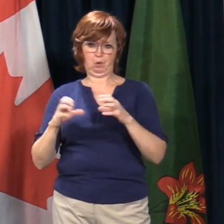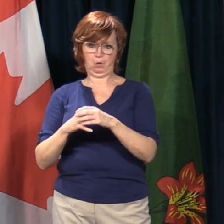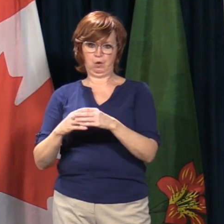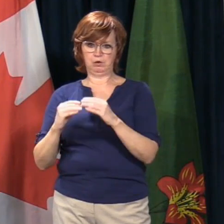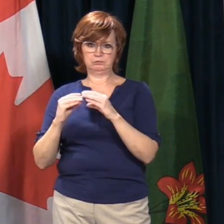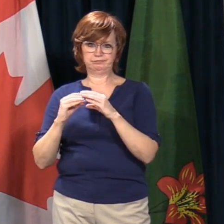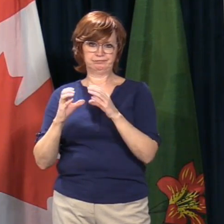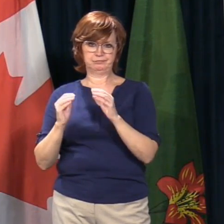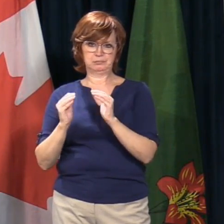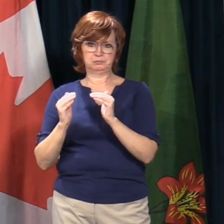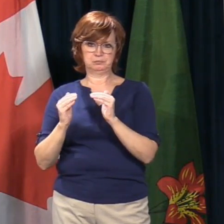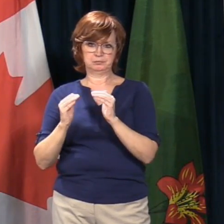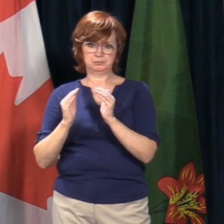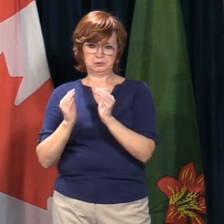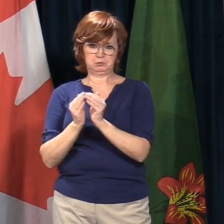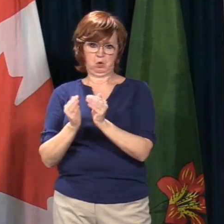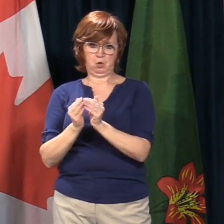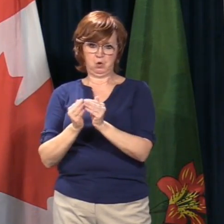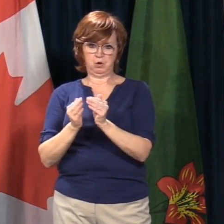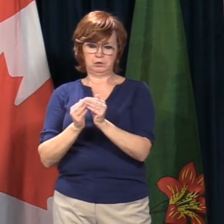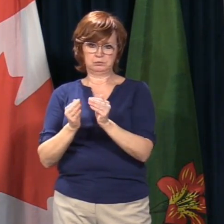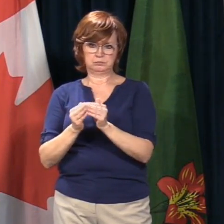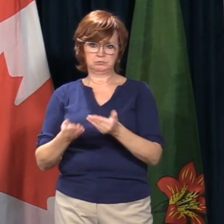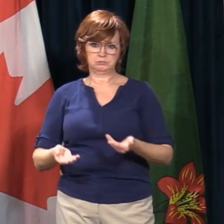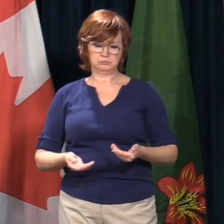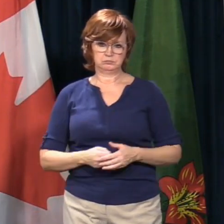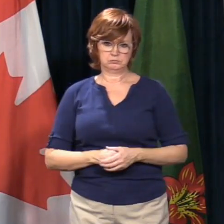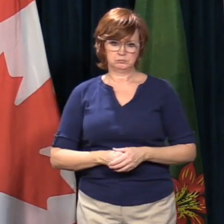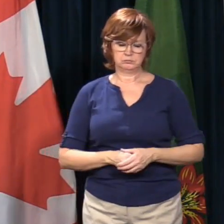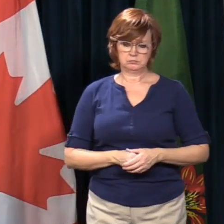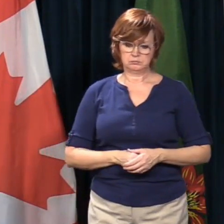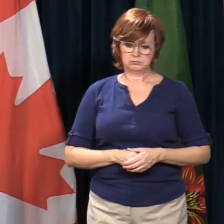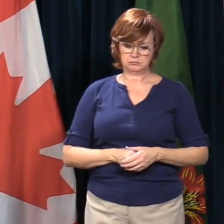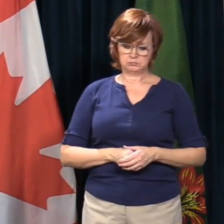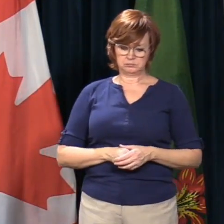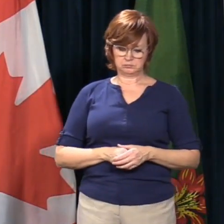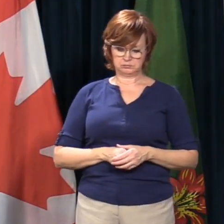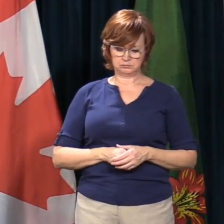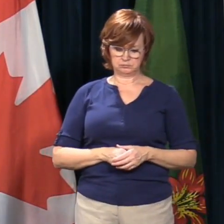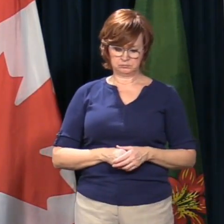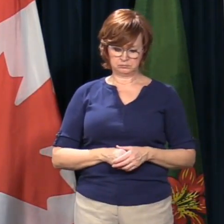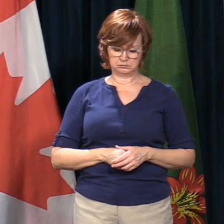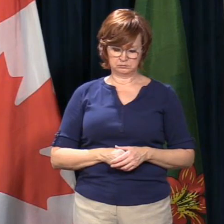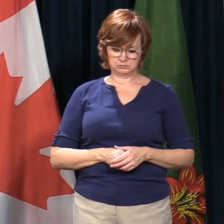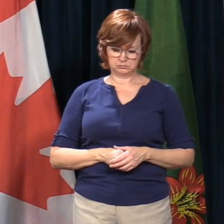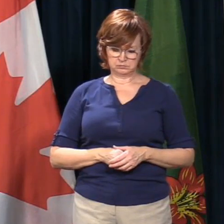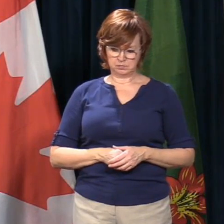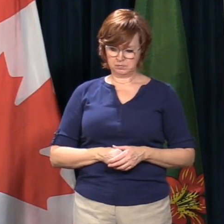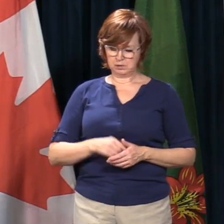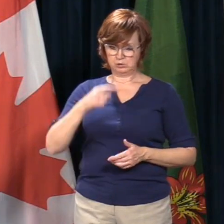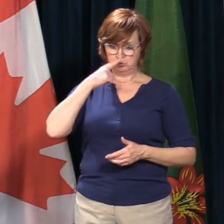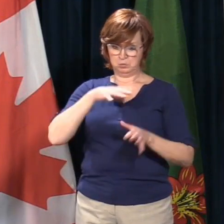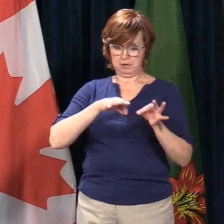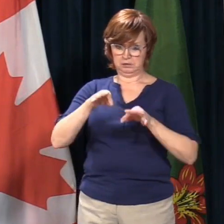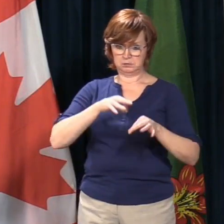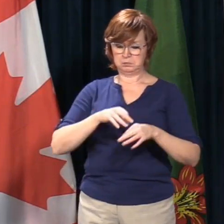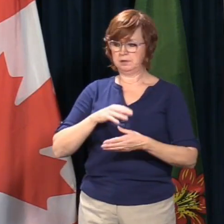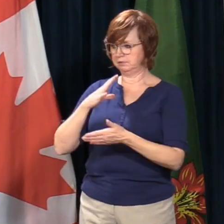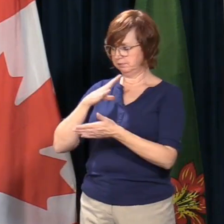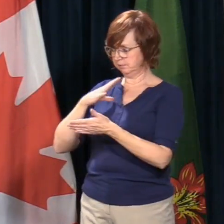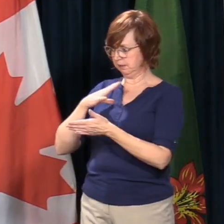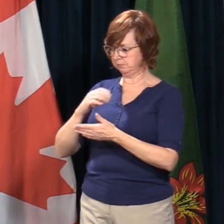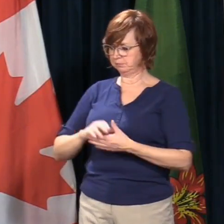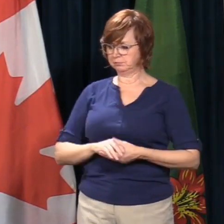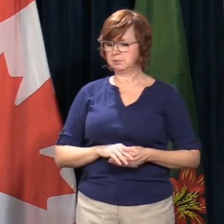modeling and that we saw was quite high, but we're seeing very low numbers now? Okay. So